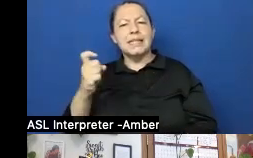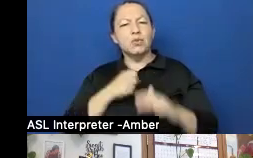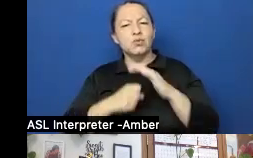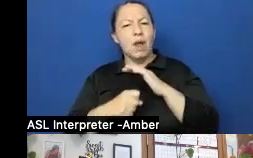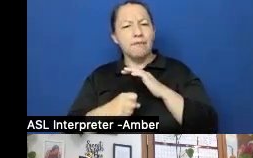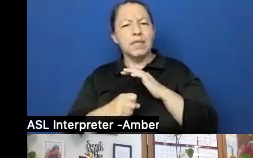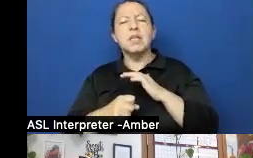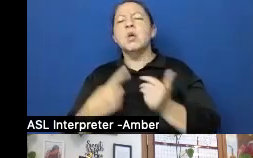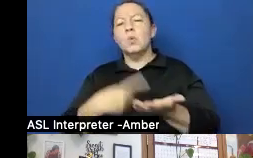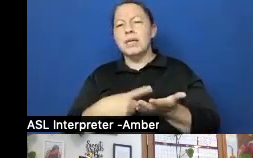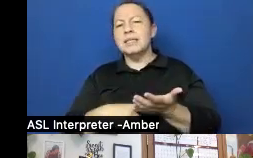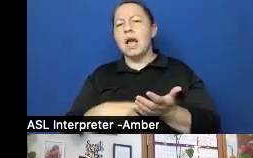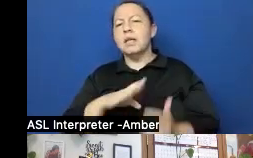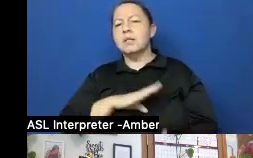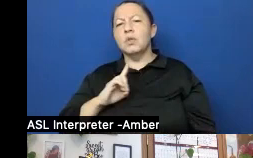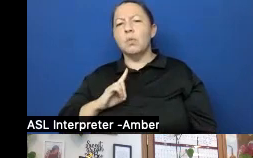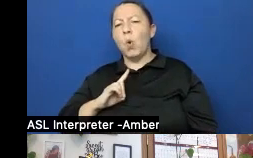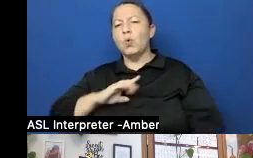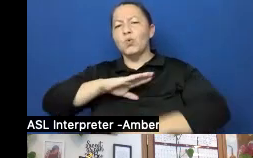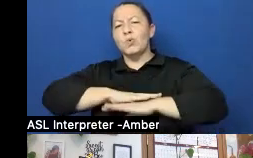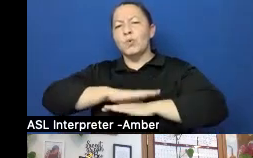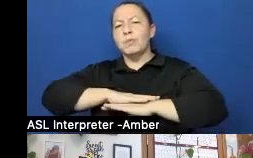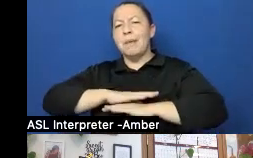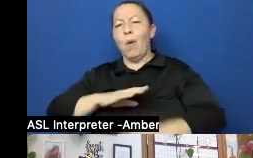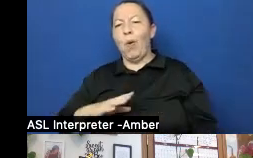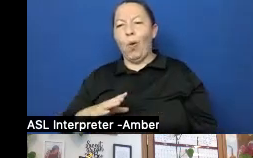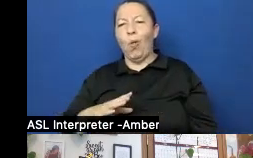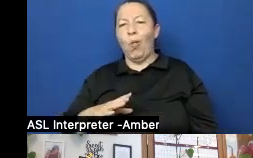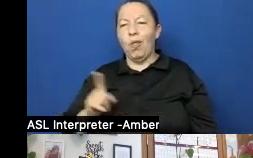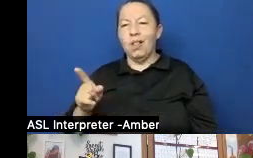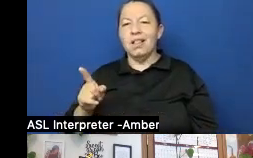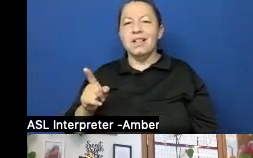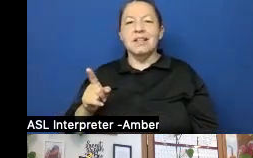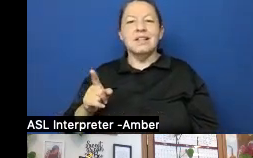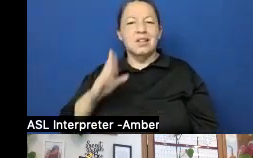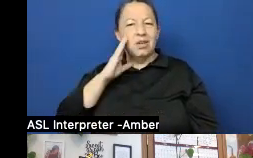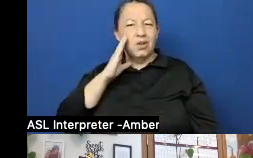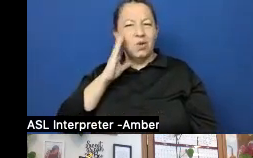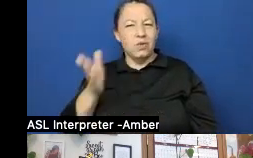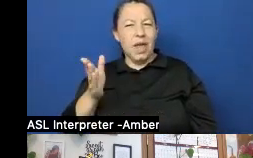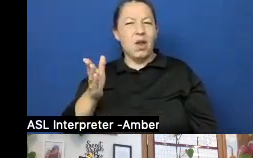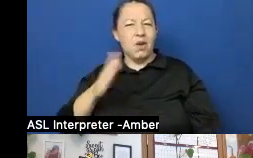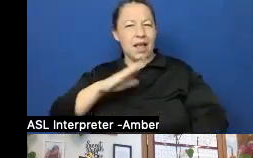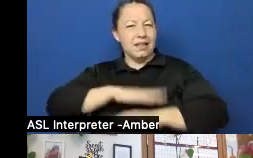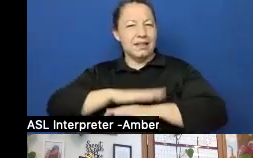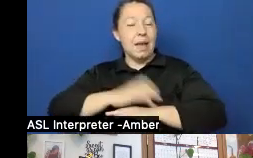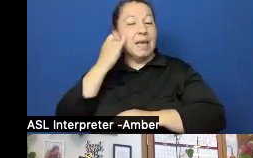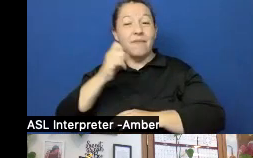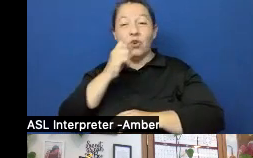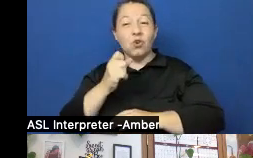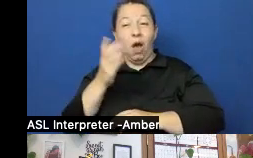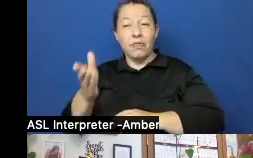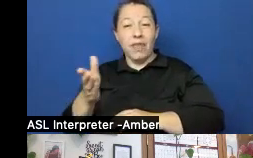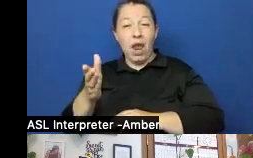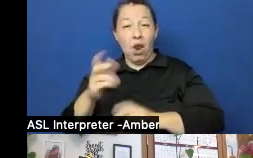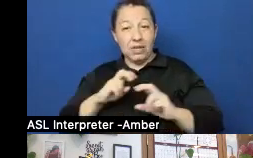table. If you're not at the table, you know, the oppression happens. And, you know, the quote was, if you're not at the table, folks are on the